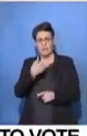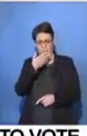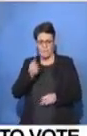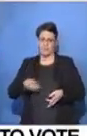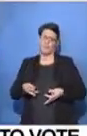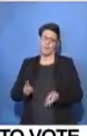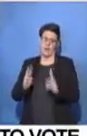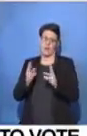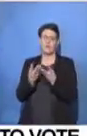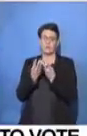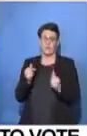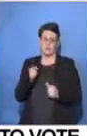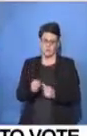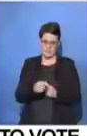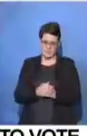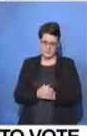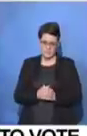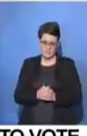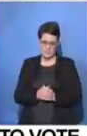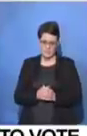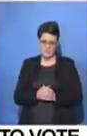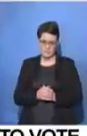way to do it.